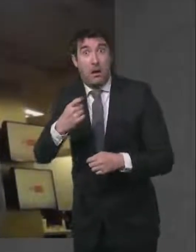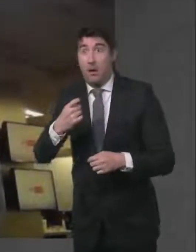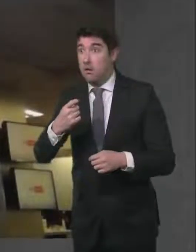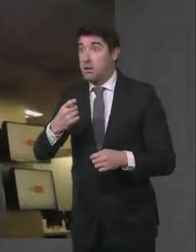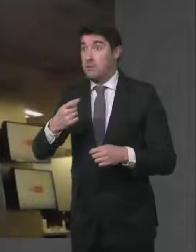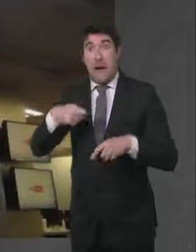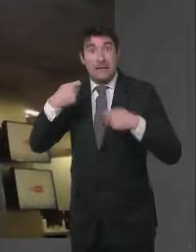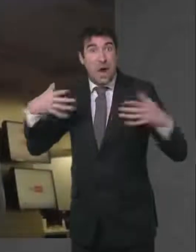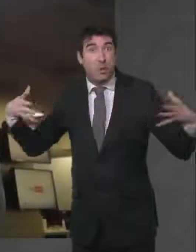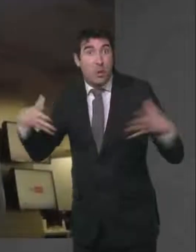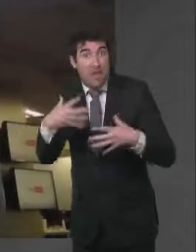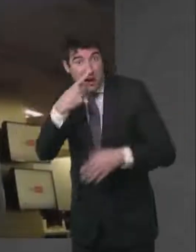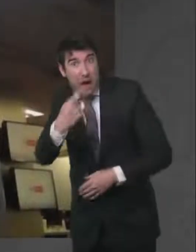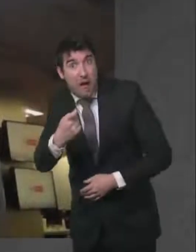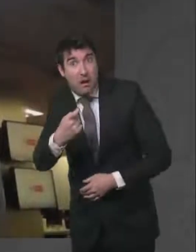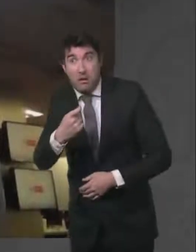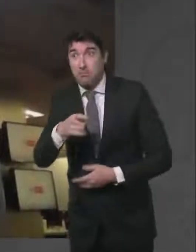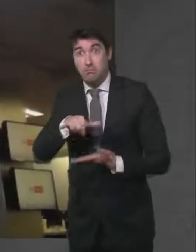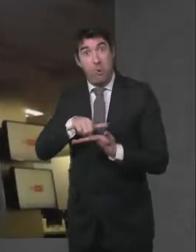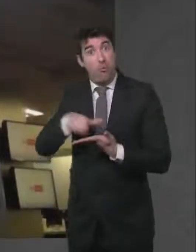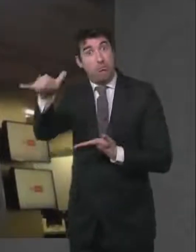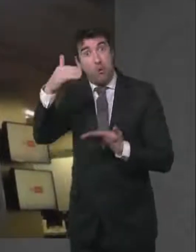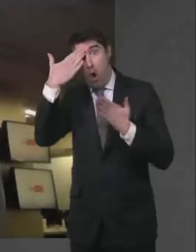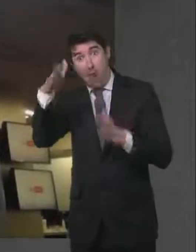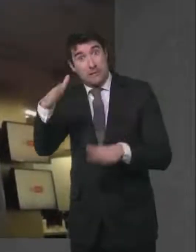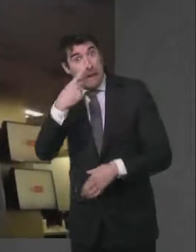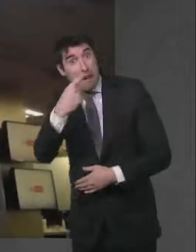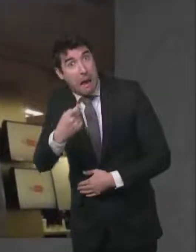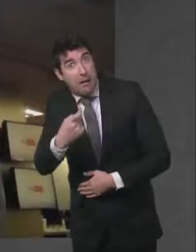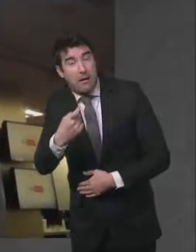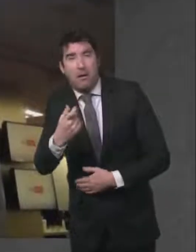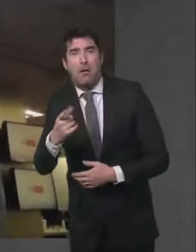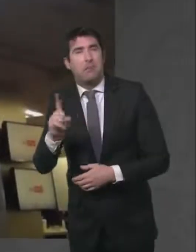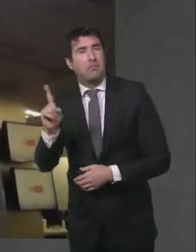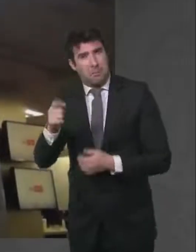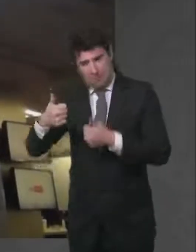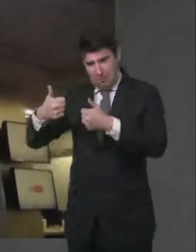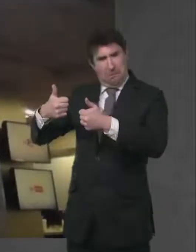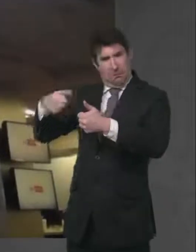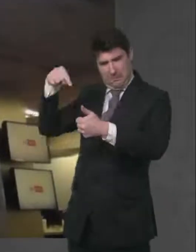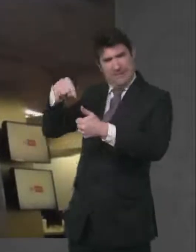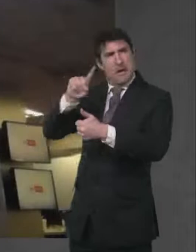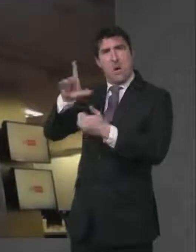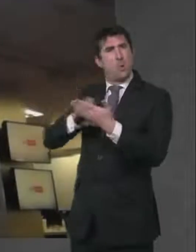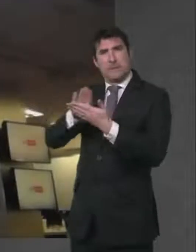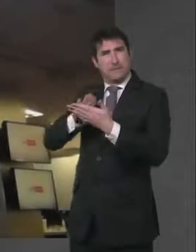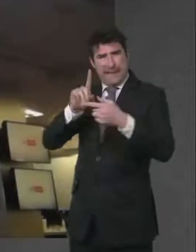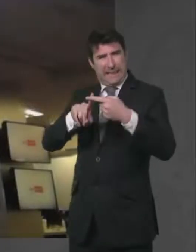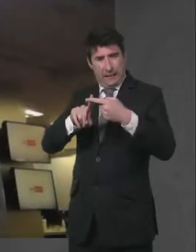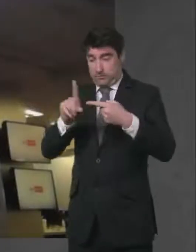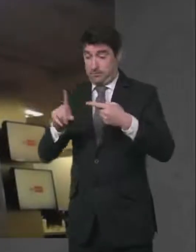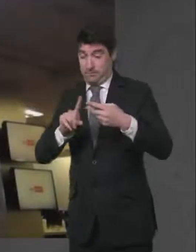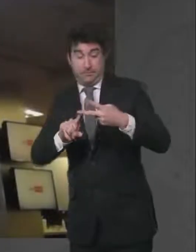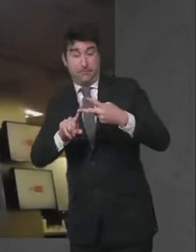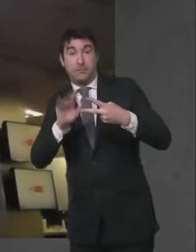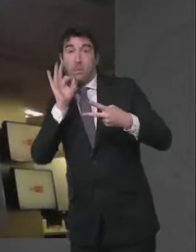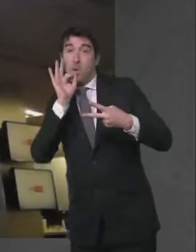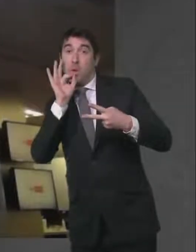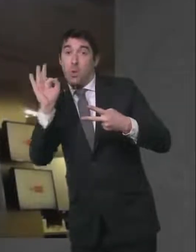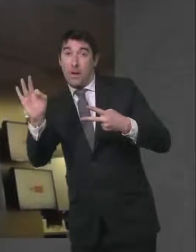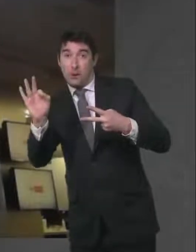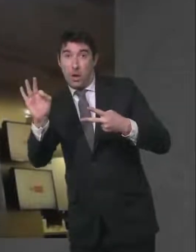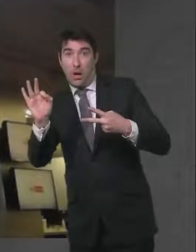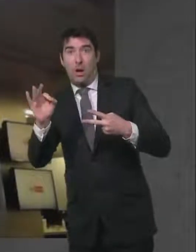one on schools. If you're a parent of a primary child in a Tier 4 area, but your school is reopening next week, are you still